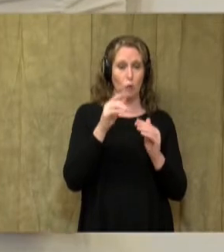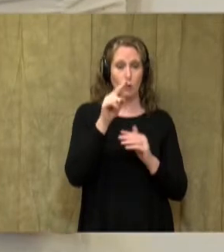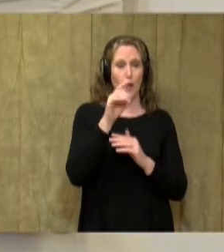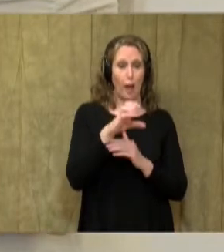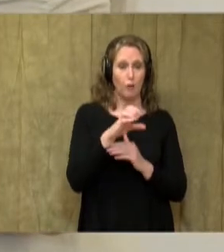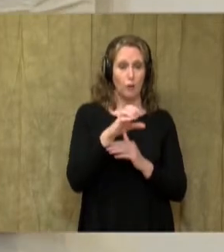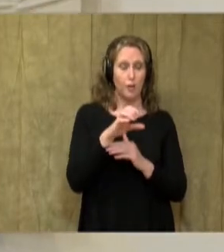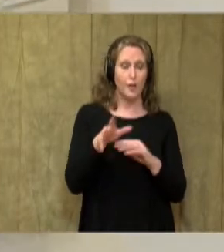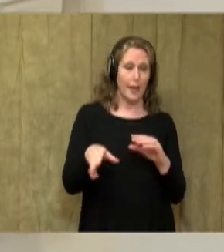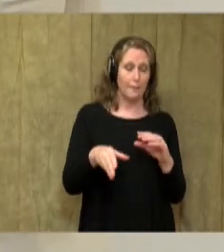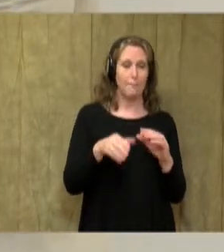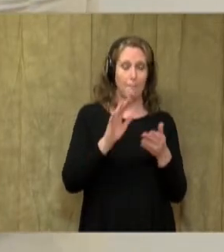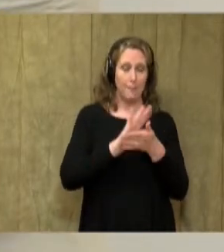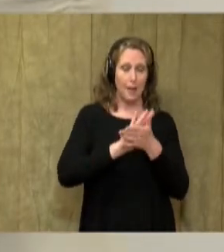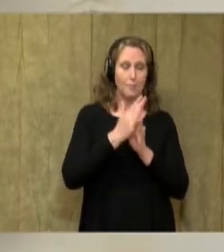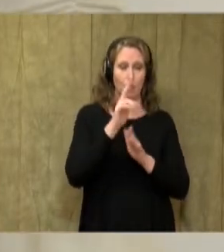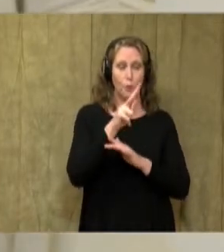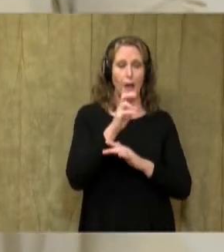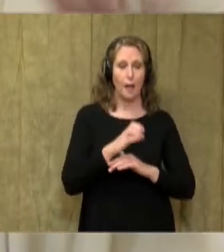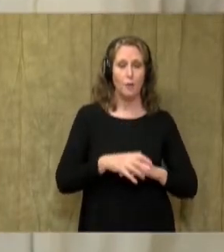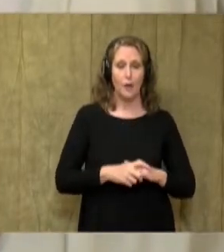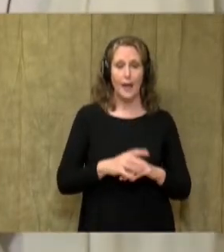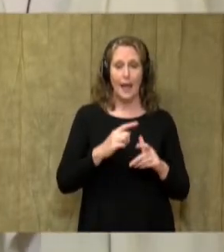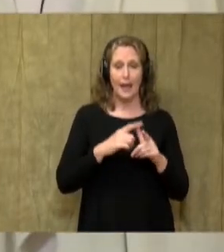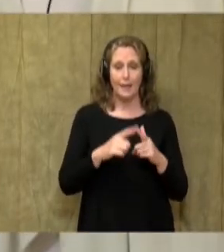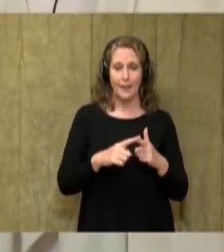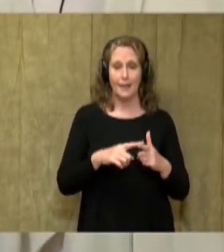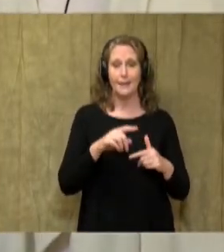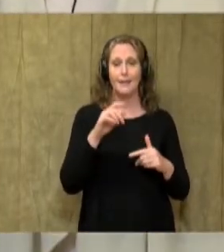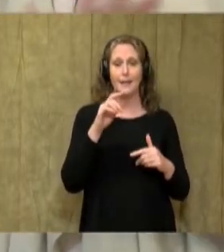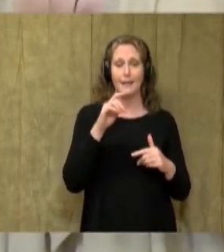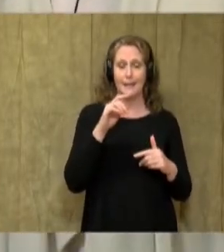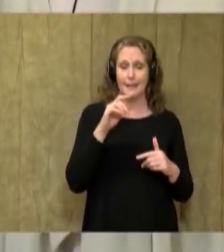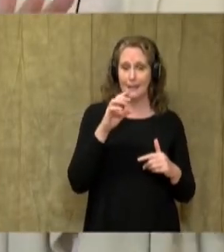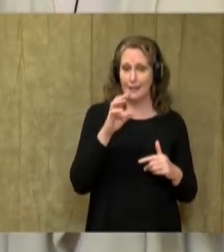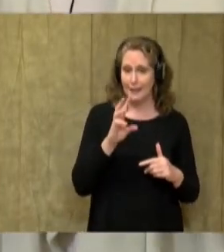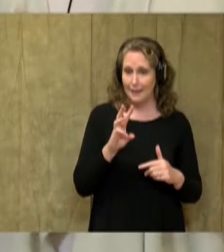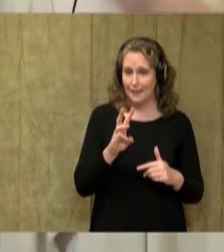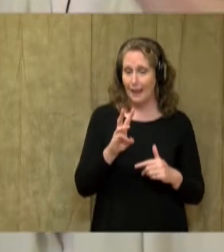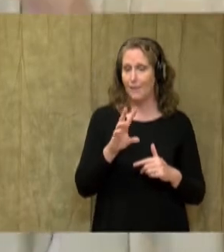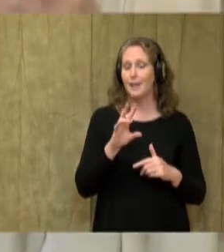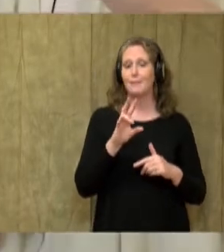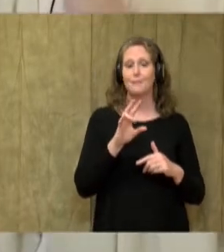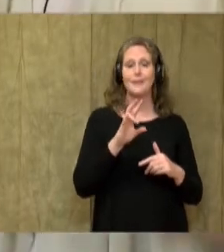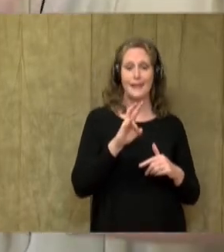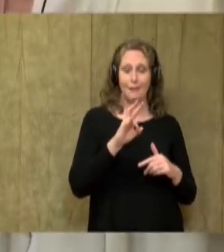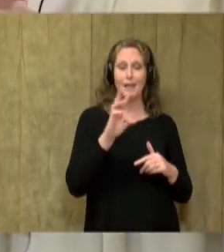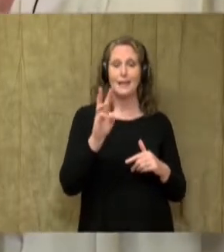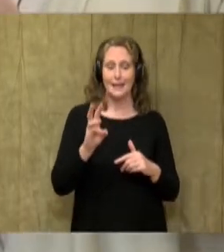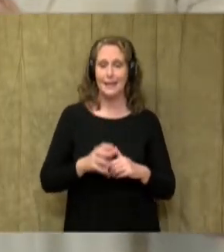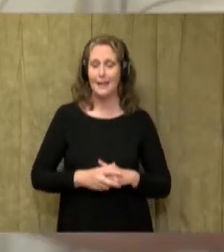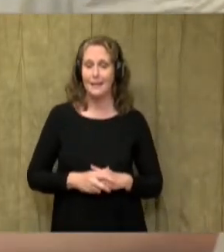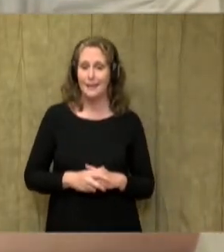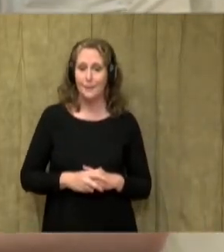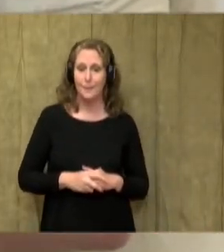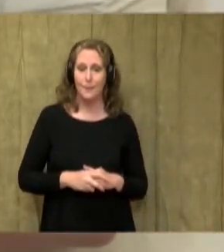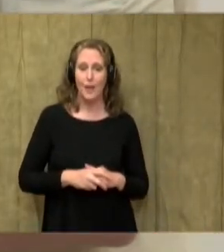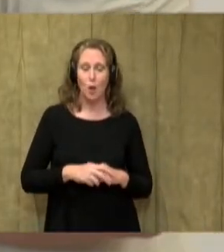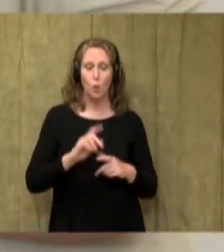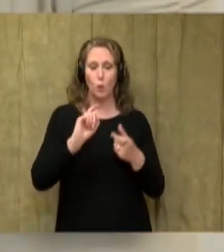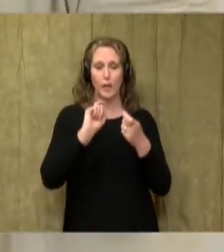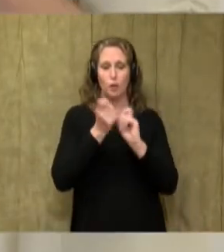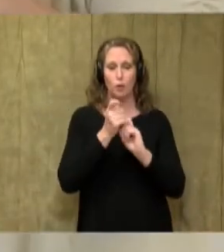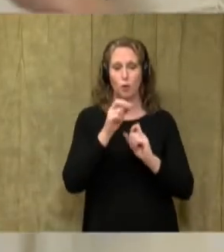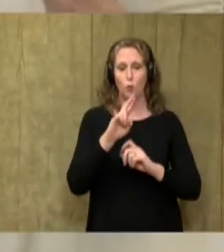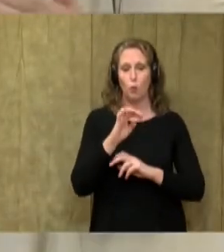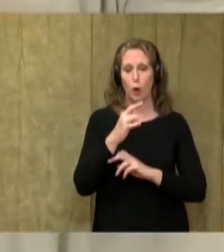then 20, and then 7. So we did not change the value. We did not change the value. We just regrouped it to make it to where we would